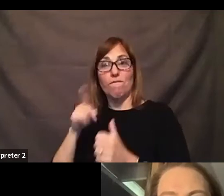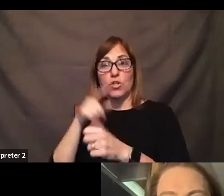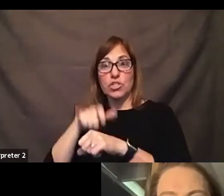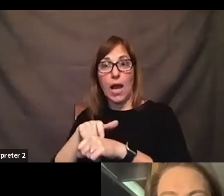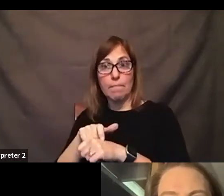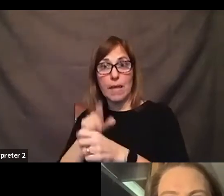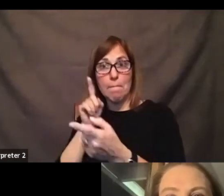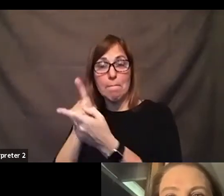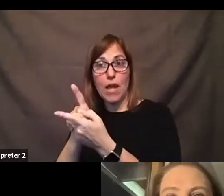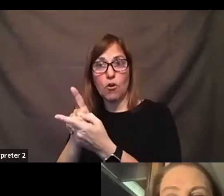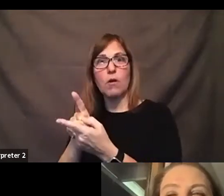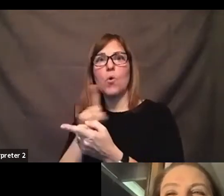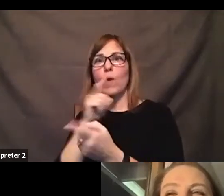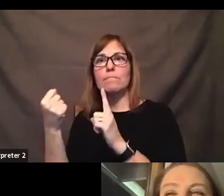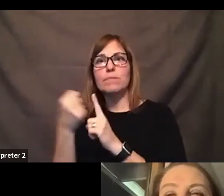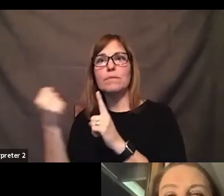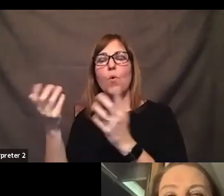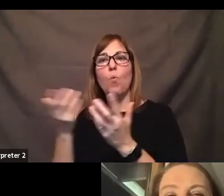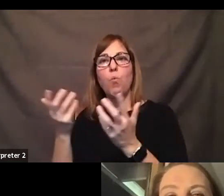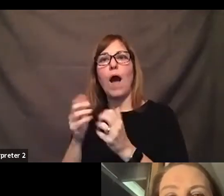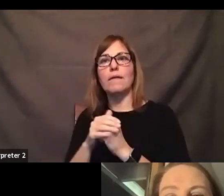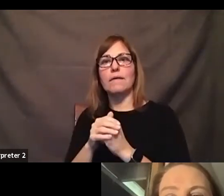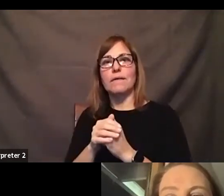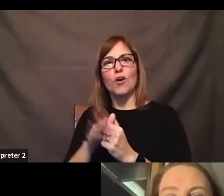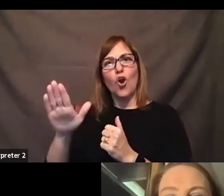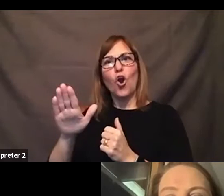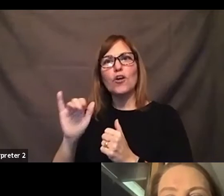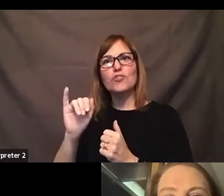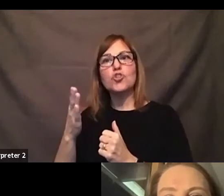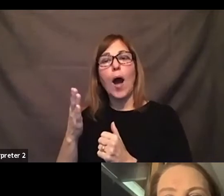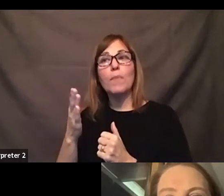most of her job was actually taking people's driver's licenses away.